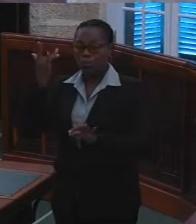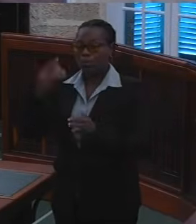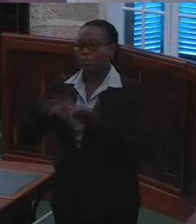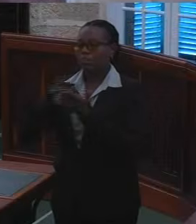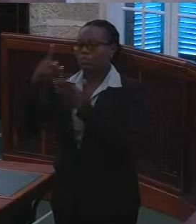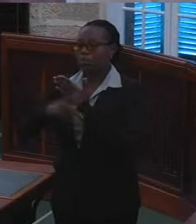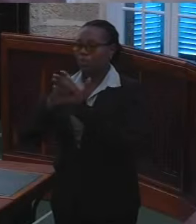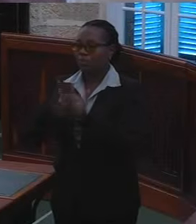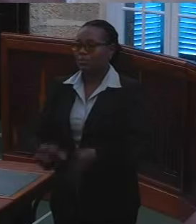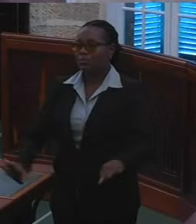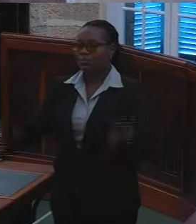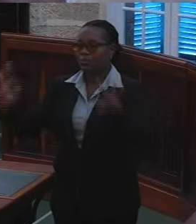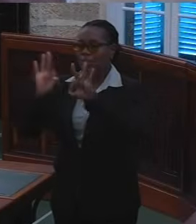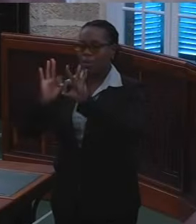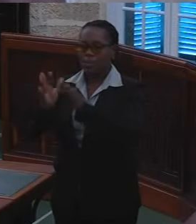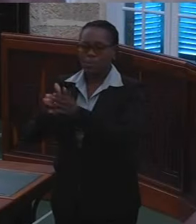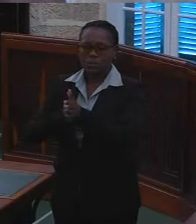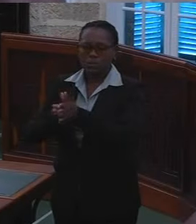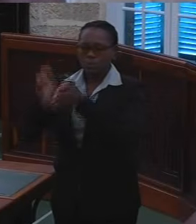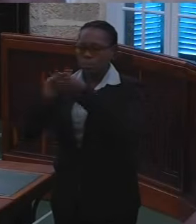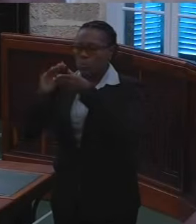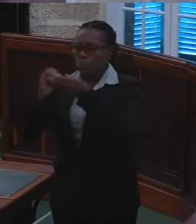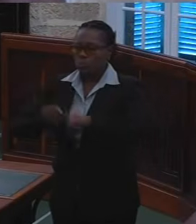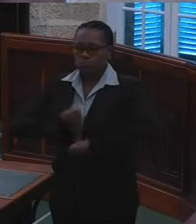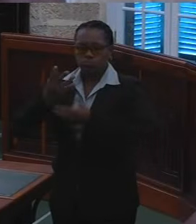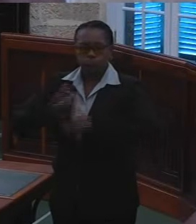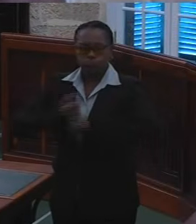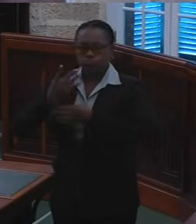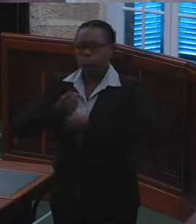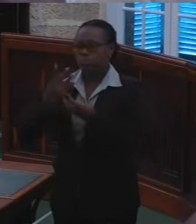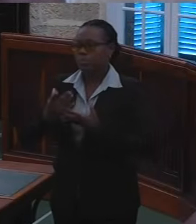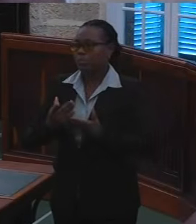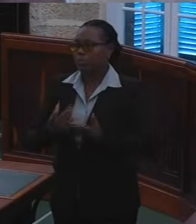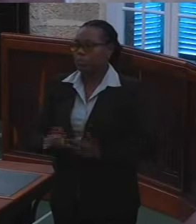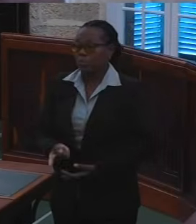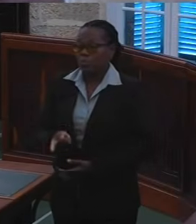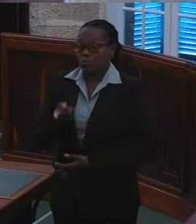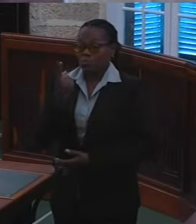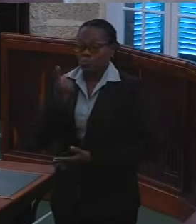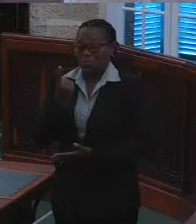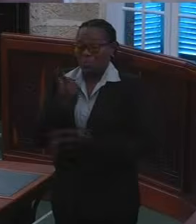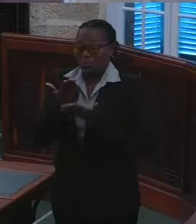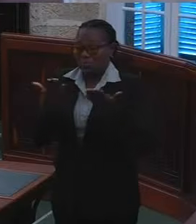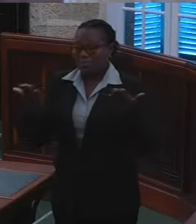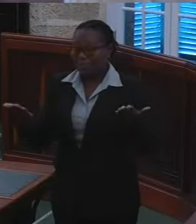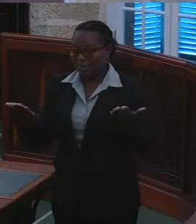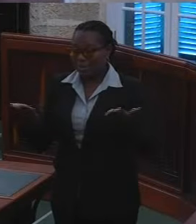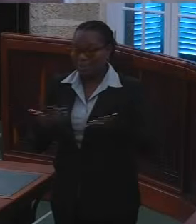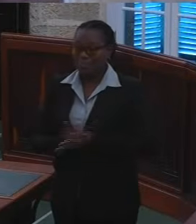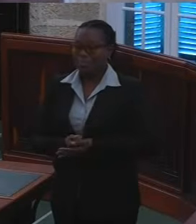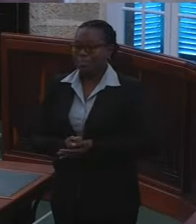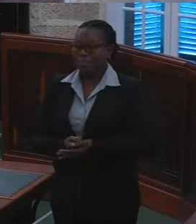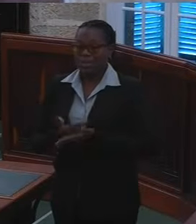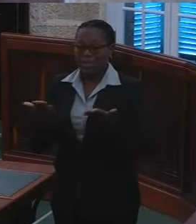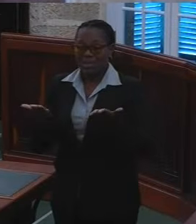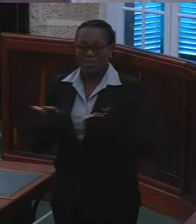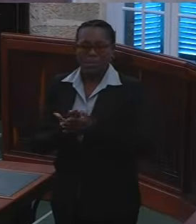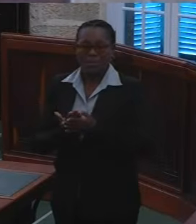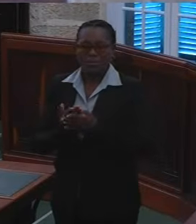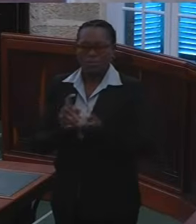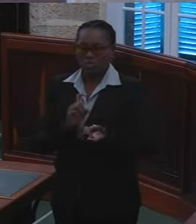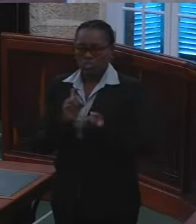feel so passionate about it. Because if it's one thing that can cause the shift in maladaptive behavior